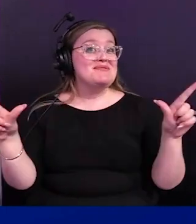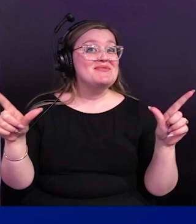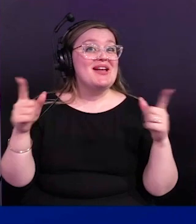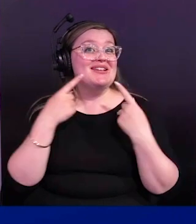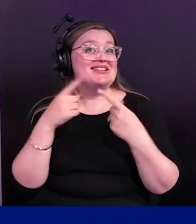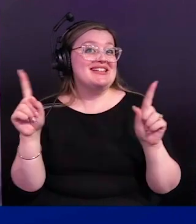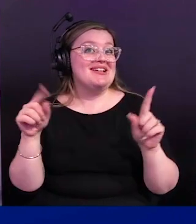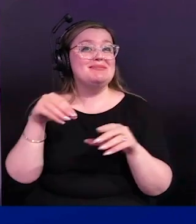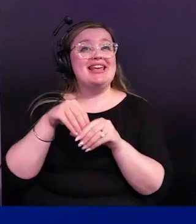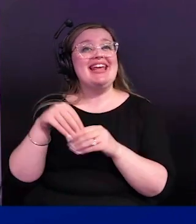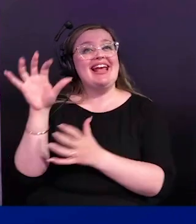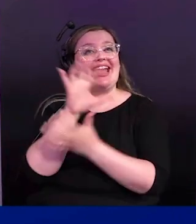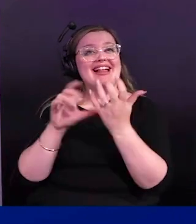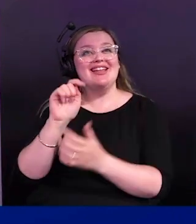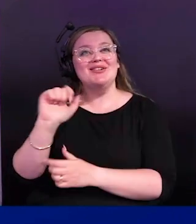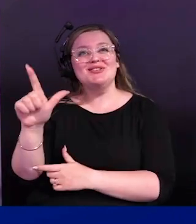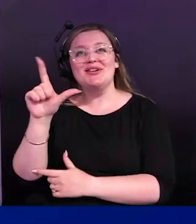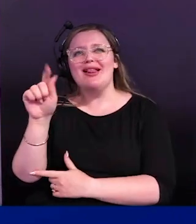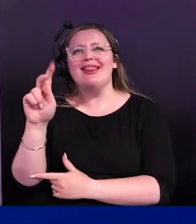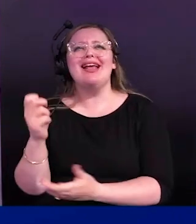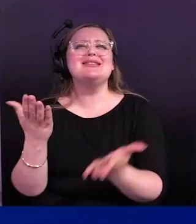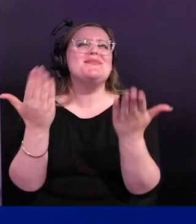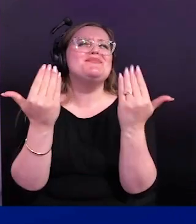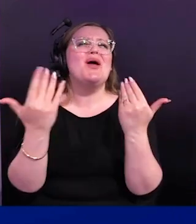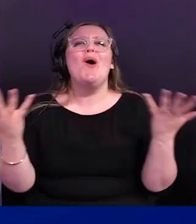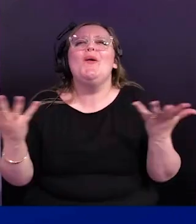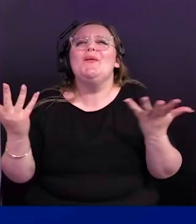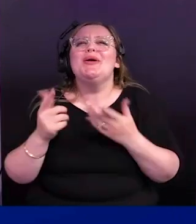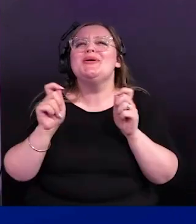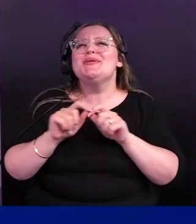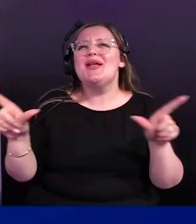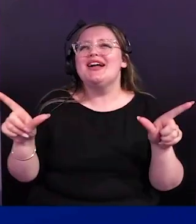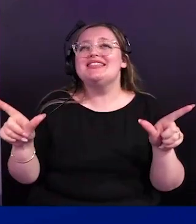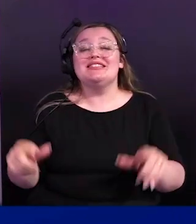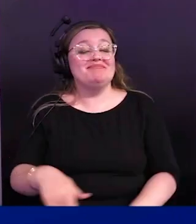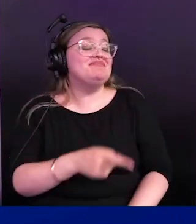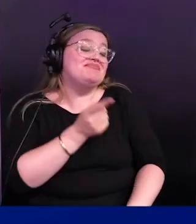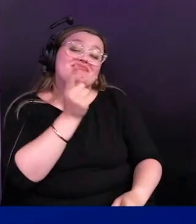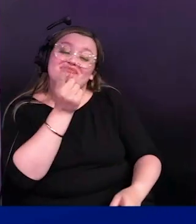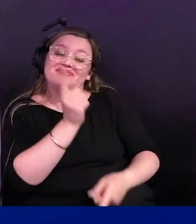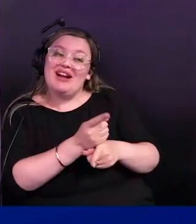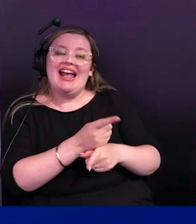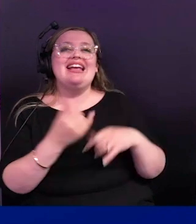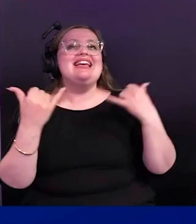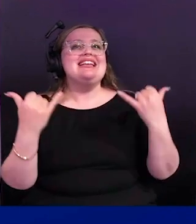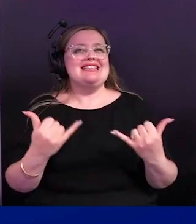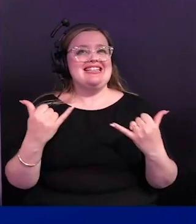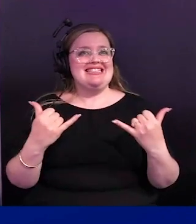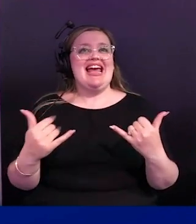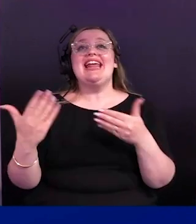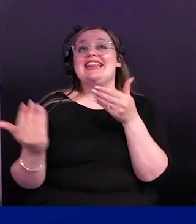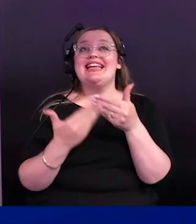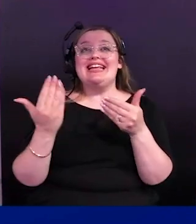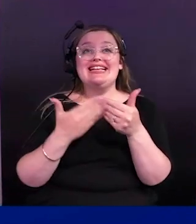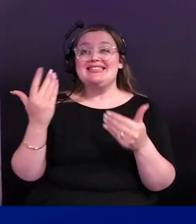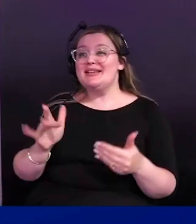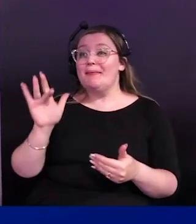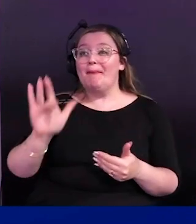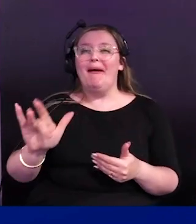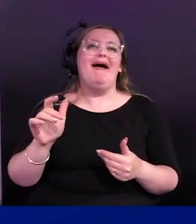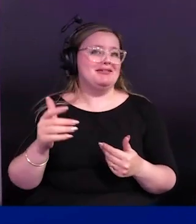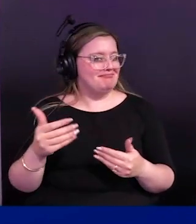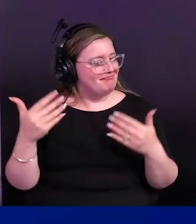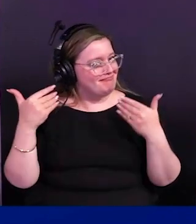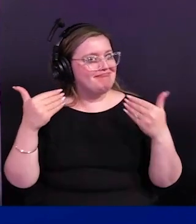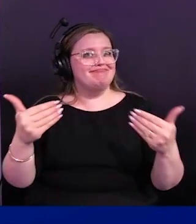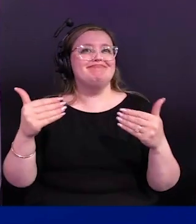dashboard. So tell us about, what are you launching today? Exactly. So today we are taking the easy button approach of CloudTrail Lake to the